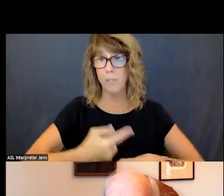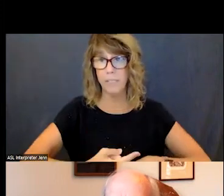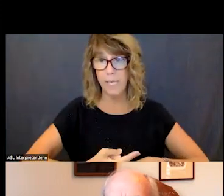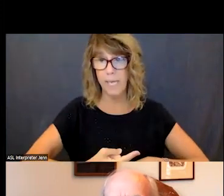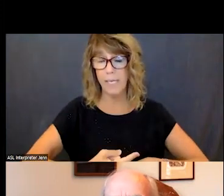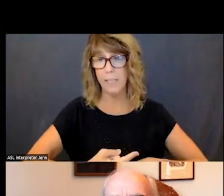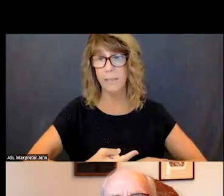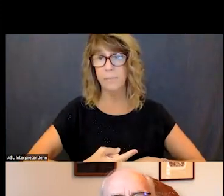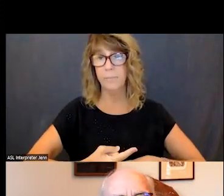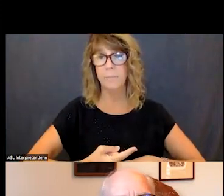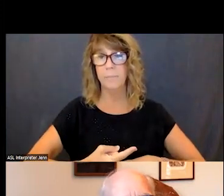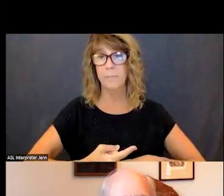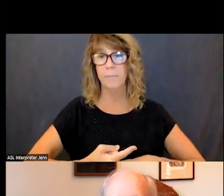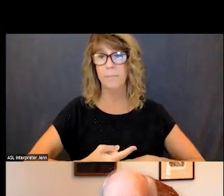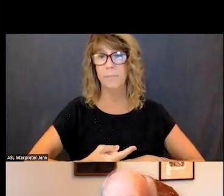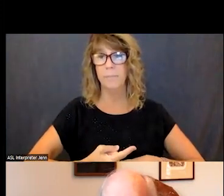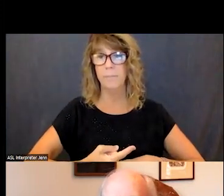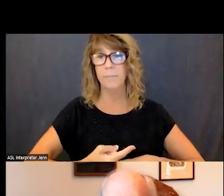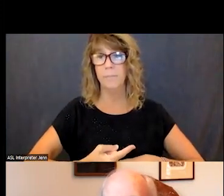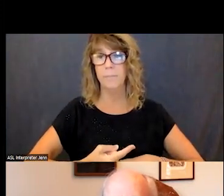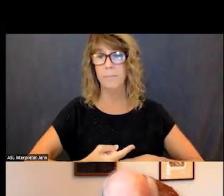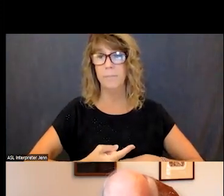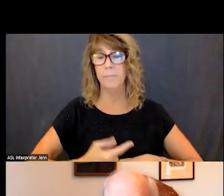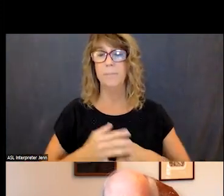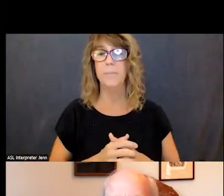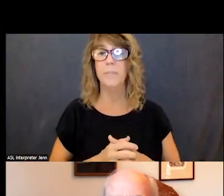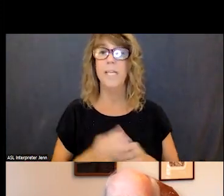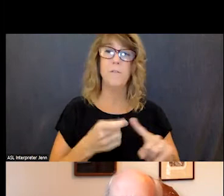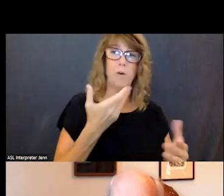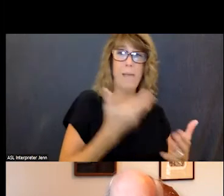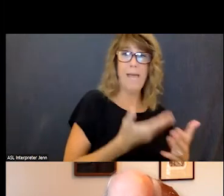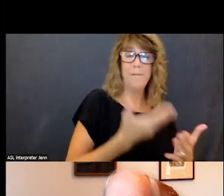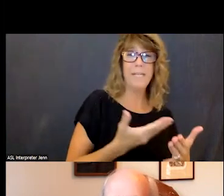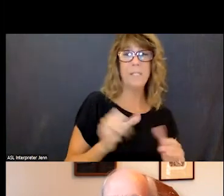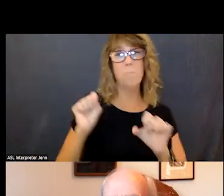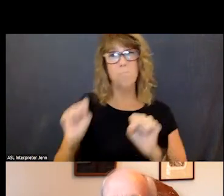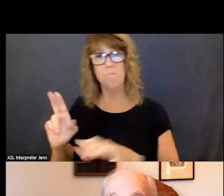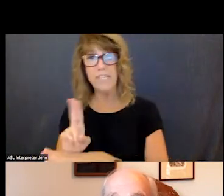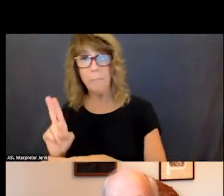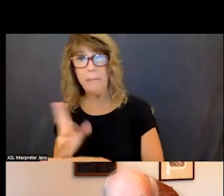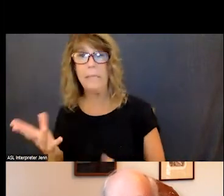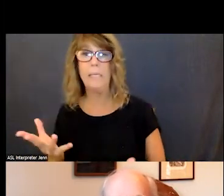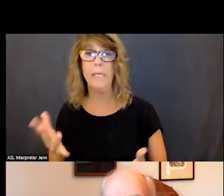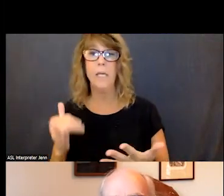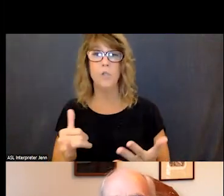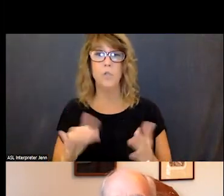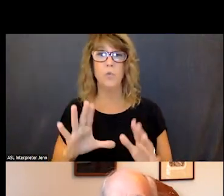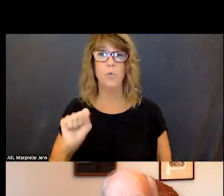is really one of going from evidence to feasibility to